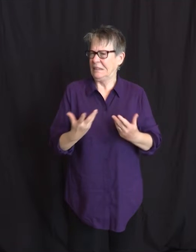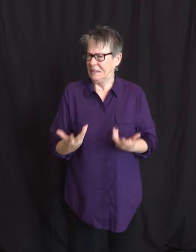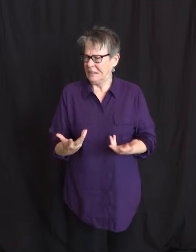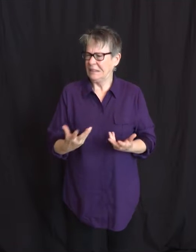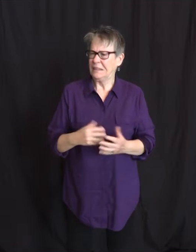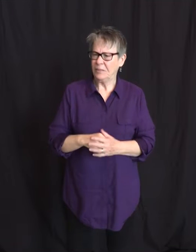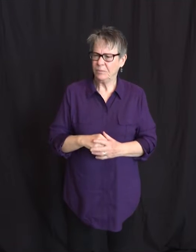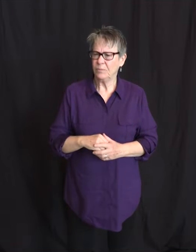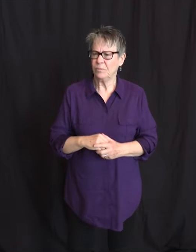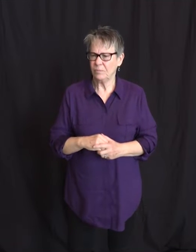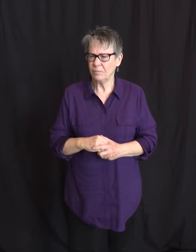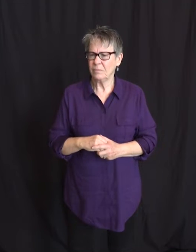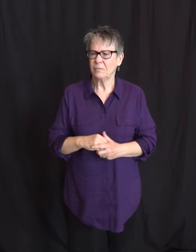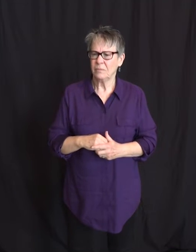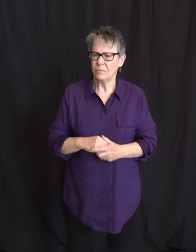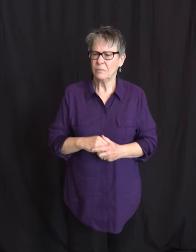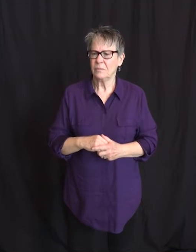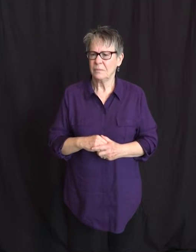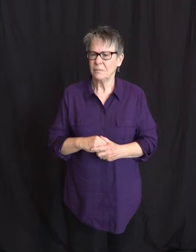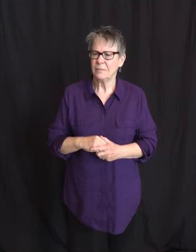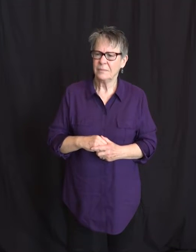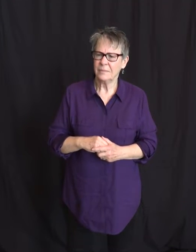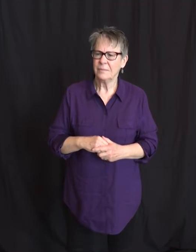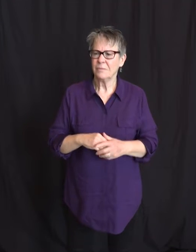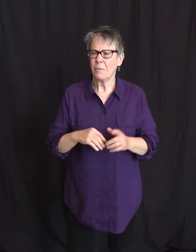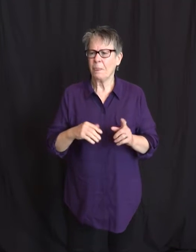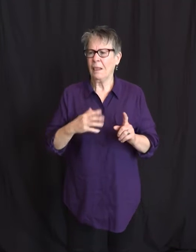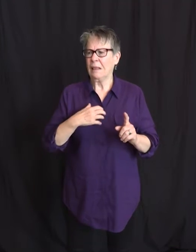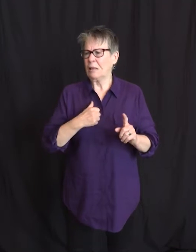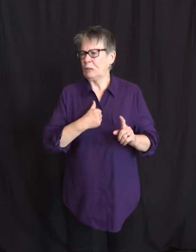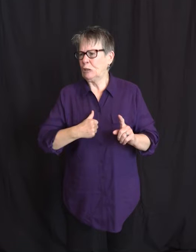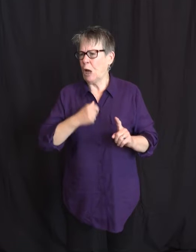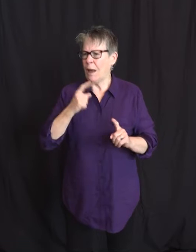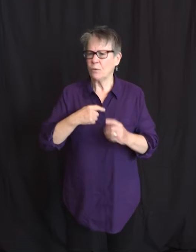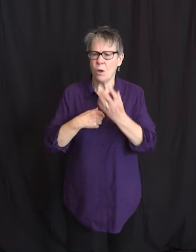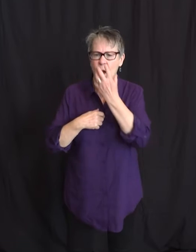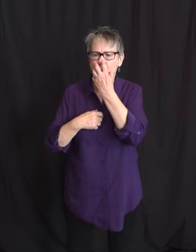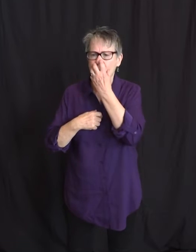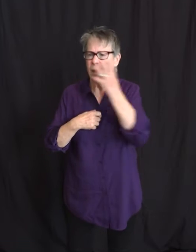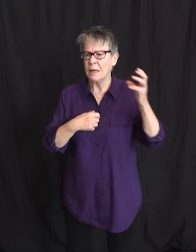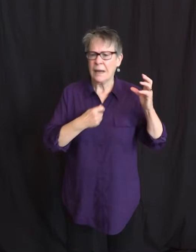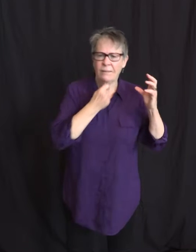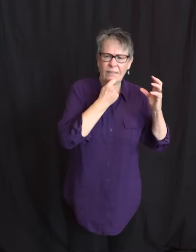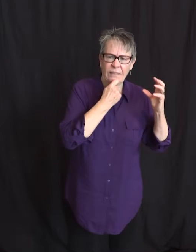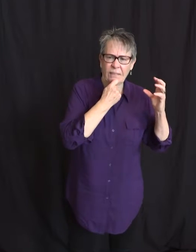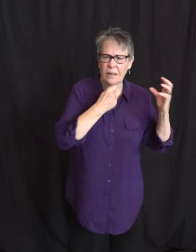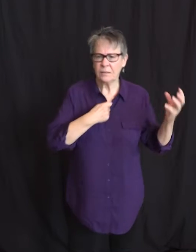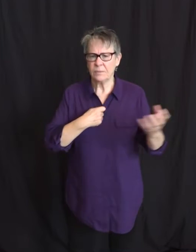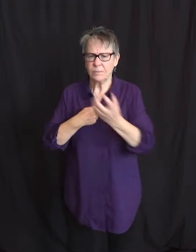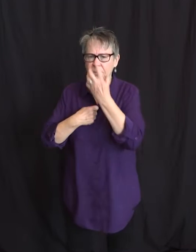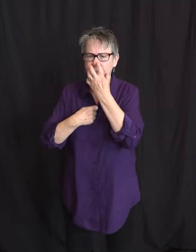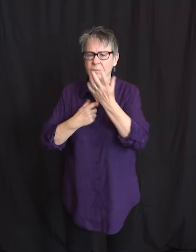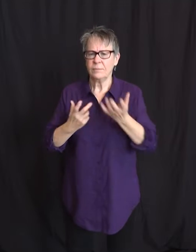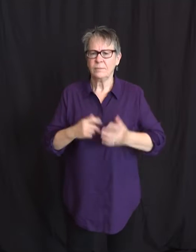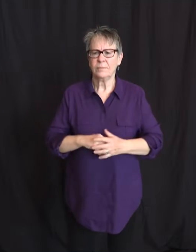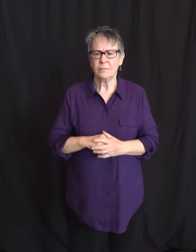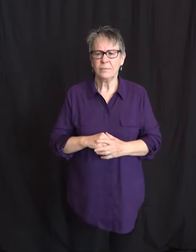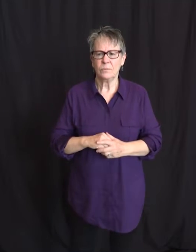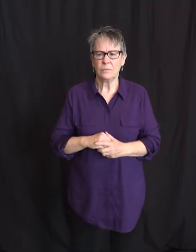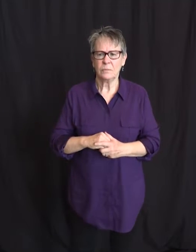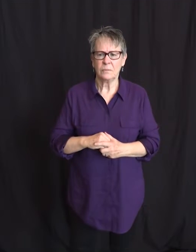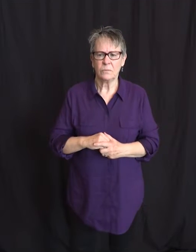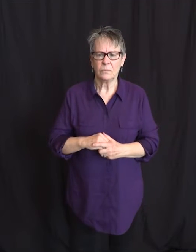there. So that's an important point for folks who may have missed that. It's not just that the number cumulatively is trending down, but